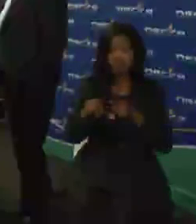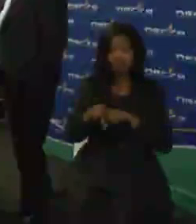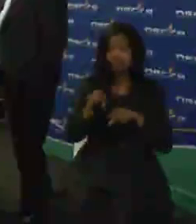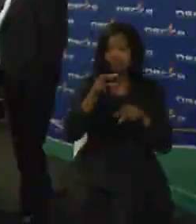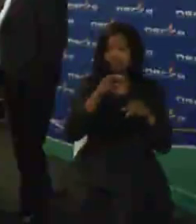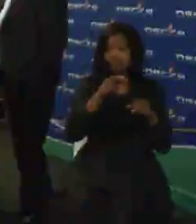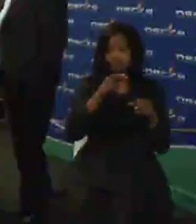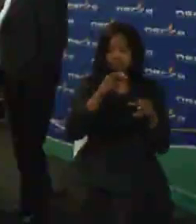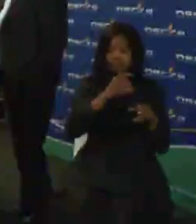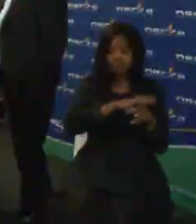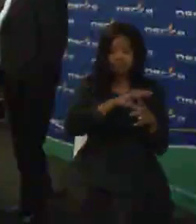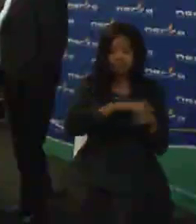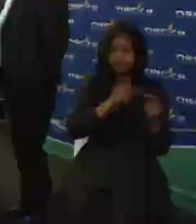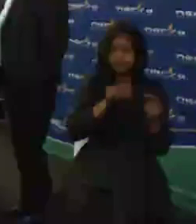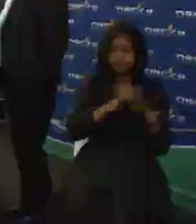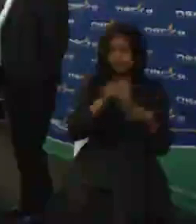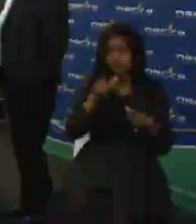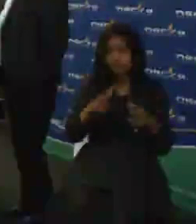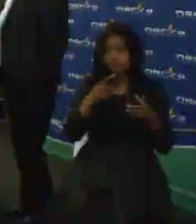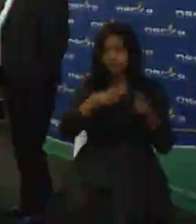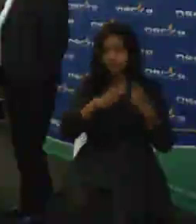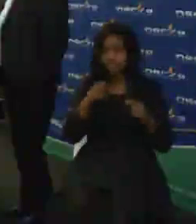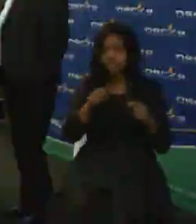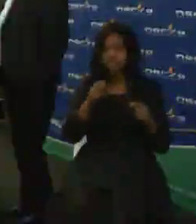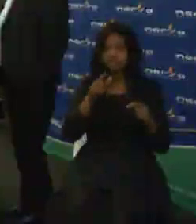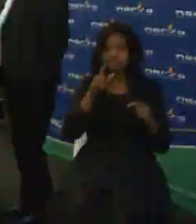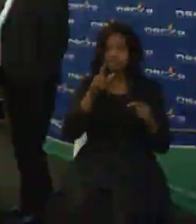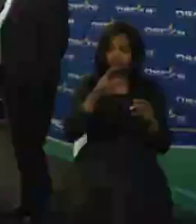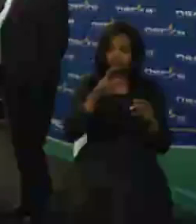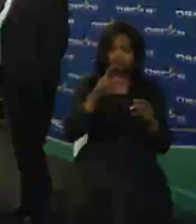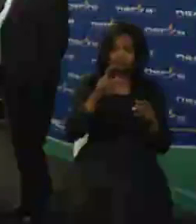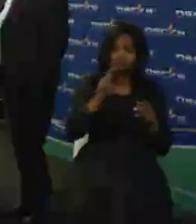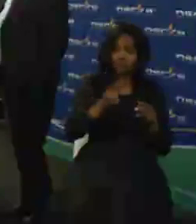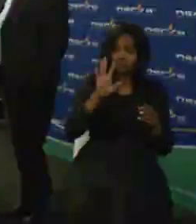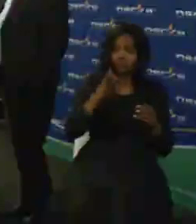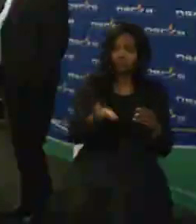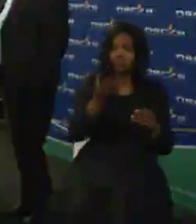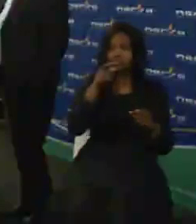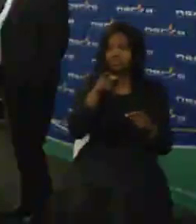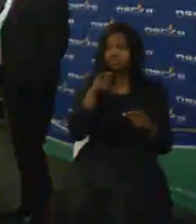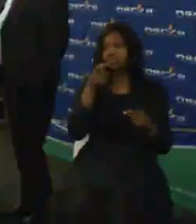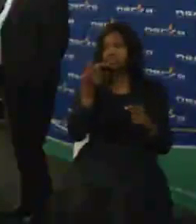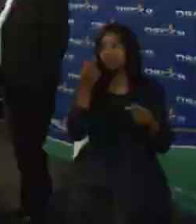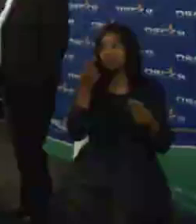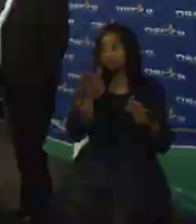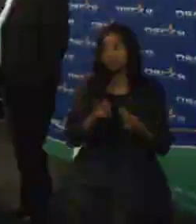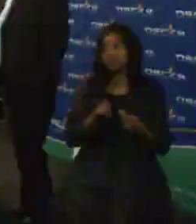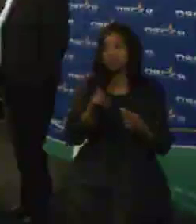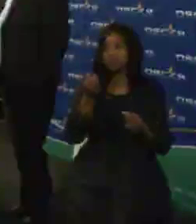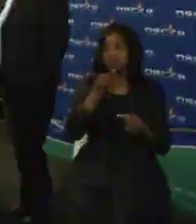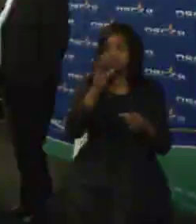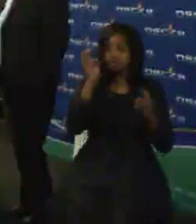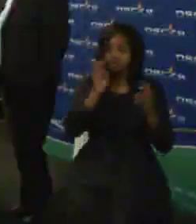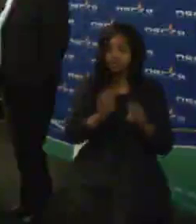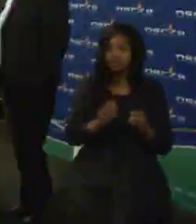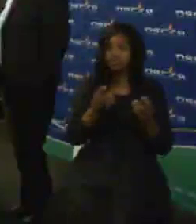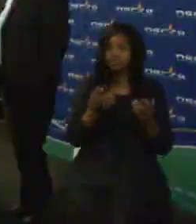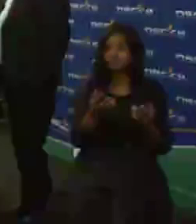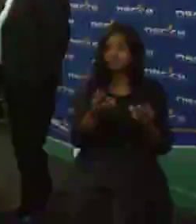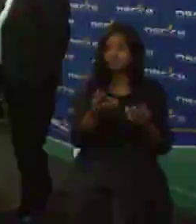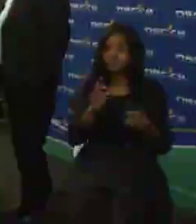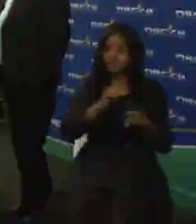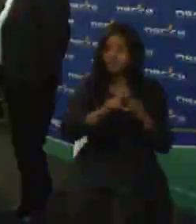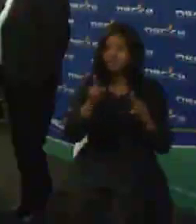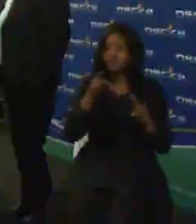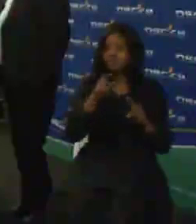a lower sales volume will increase the price of electricity. It